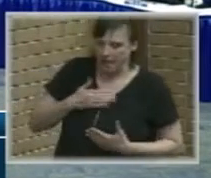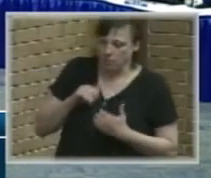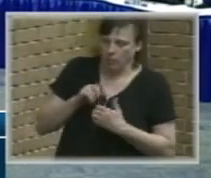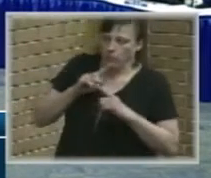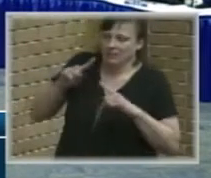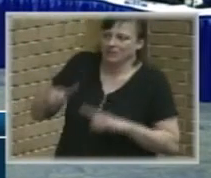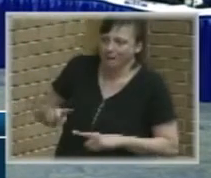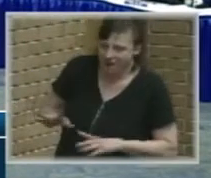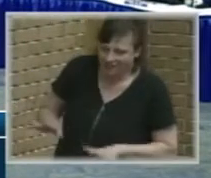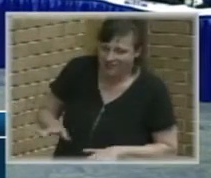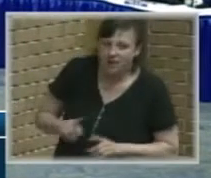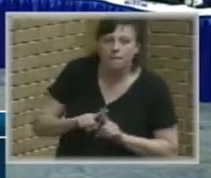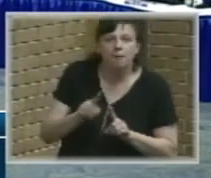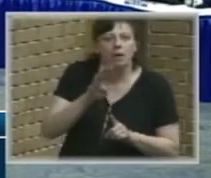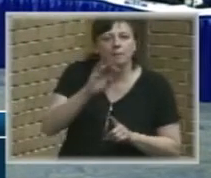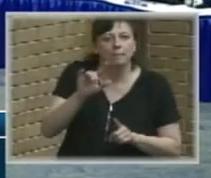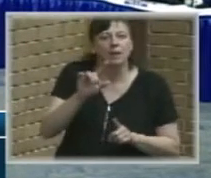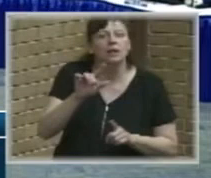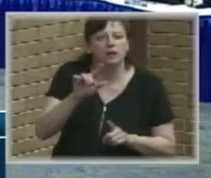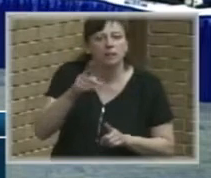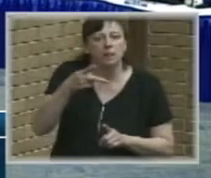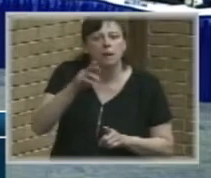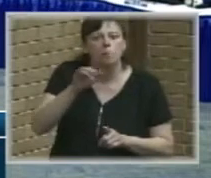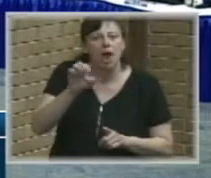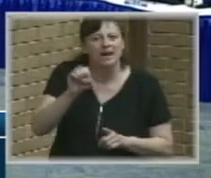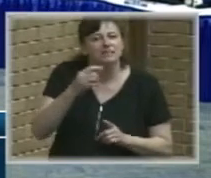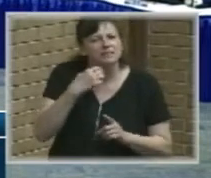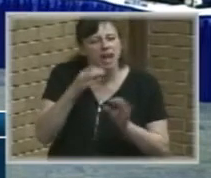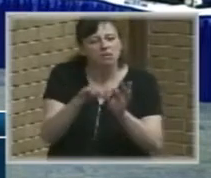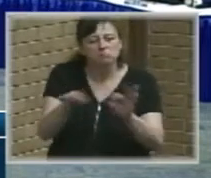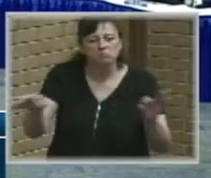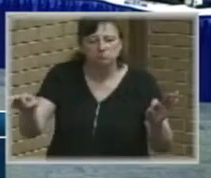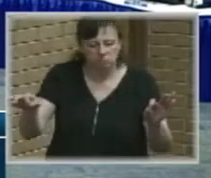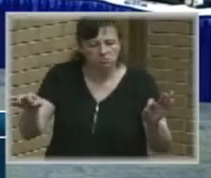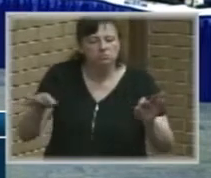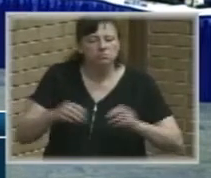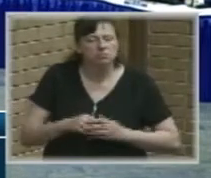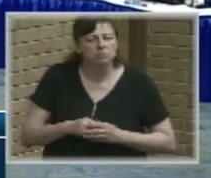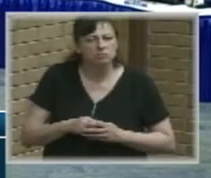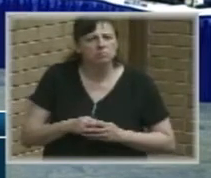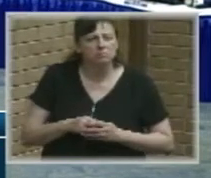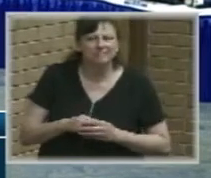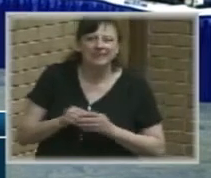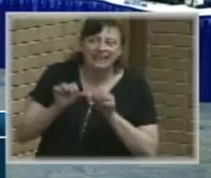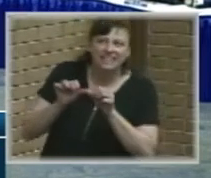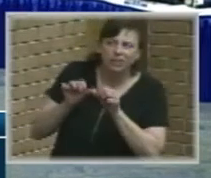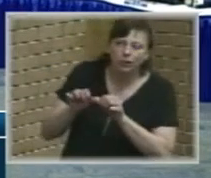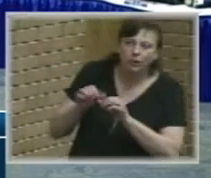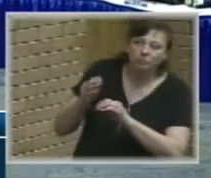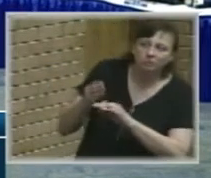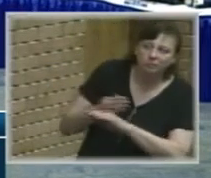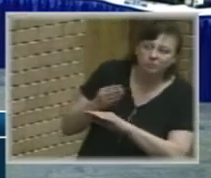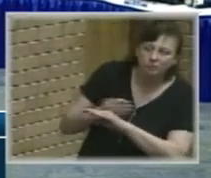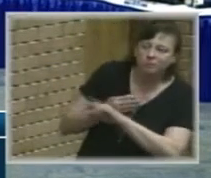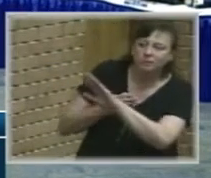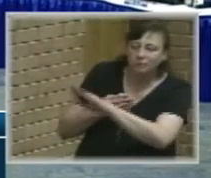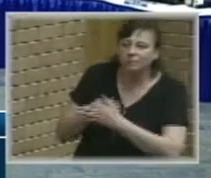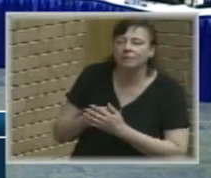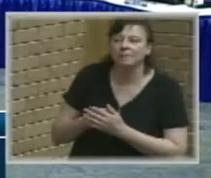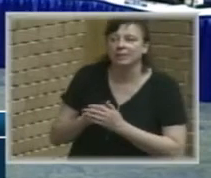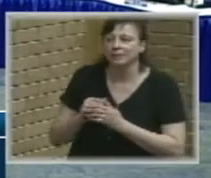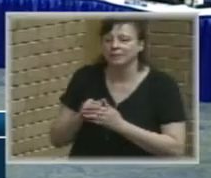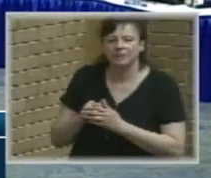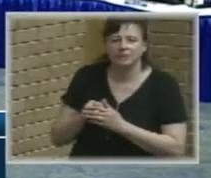of the things Bill Price used was something, talking about continuing to fix it up, so maybe some of the other spaces would